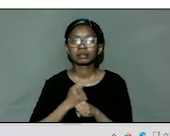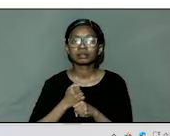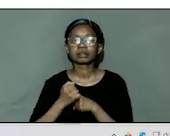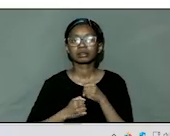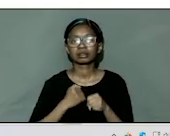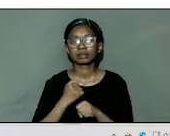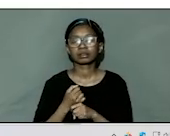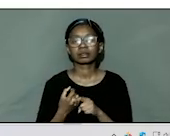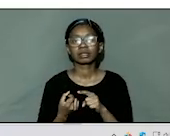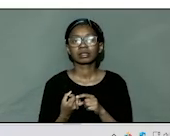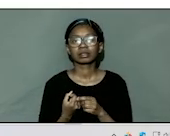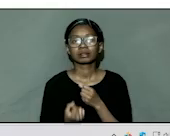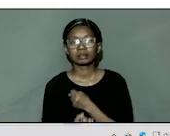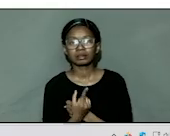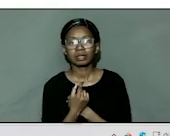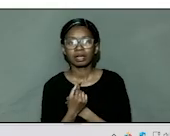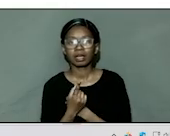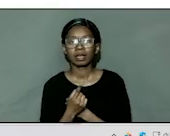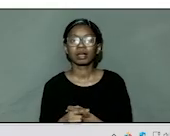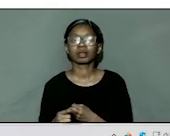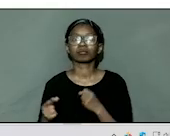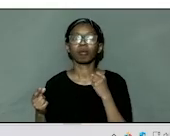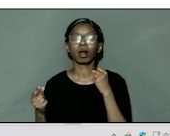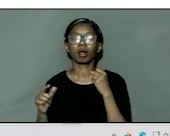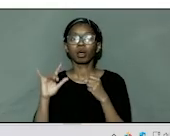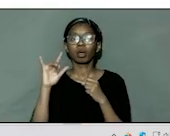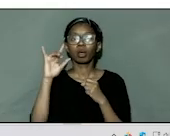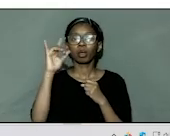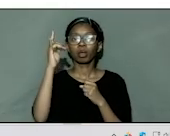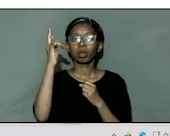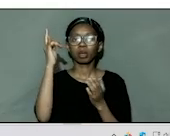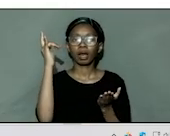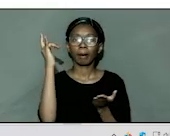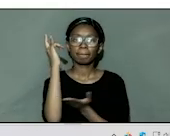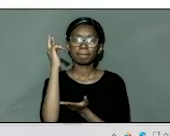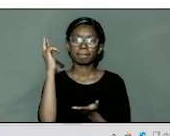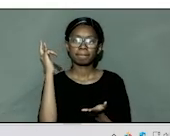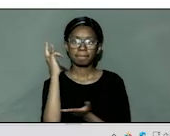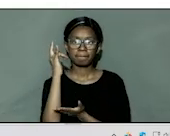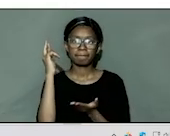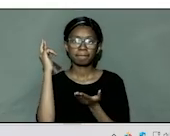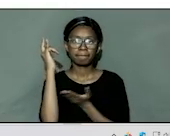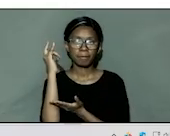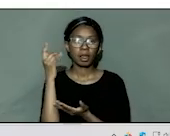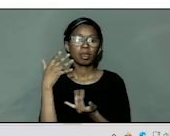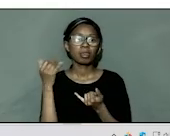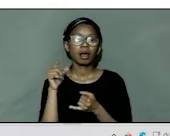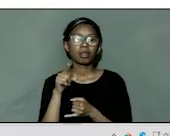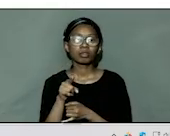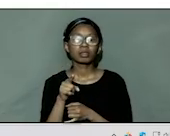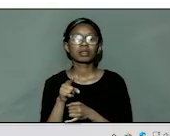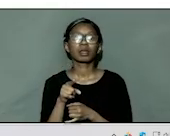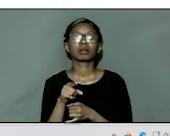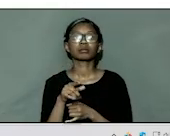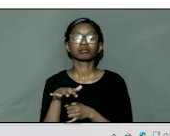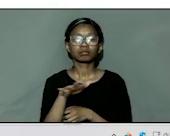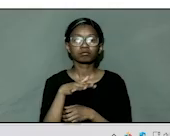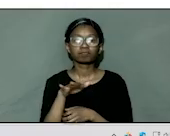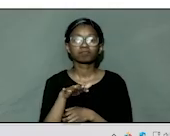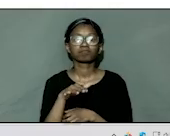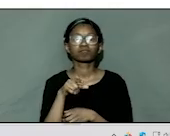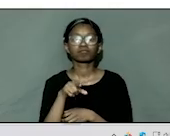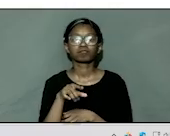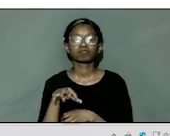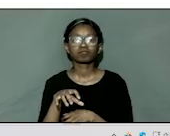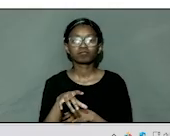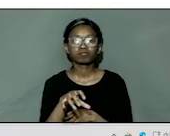the island. On this island, insects called stoneflies have undergone